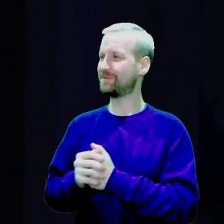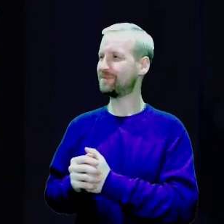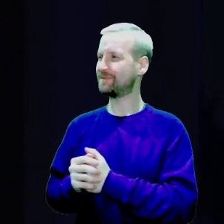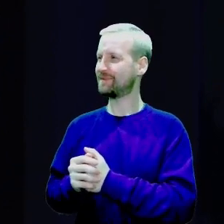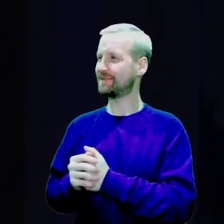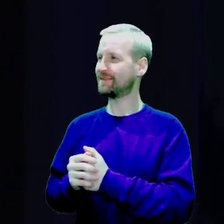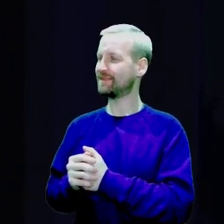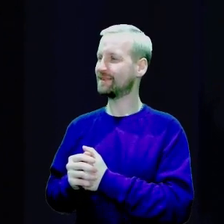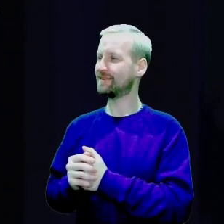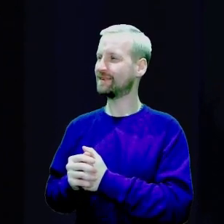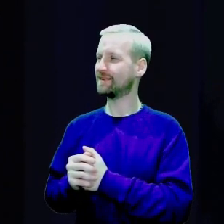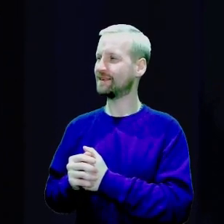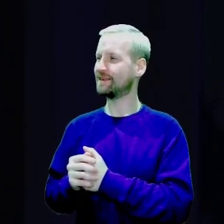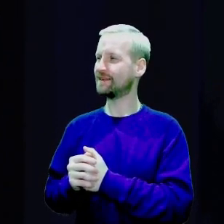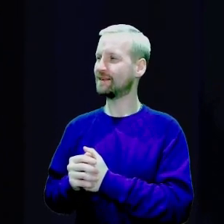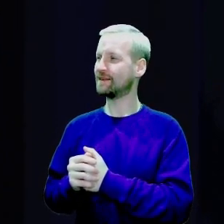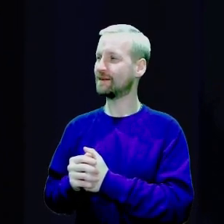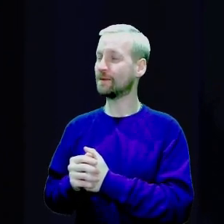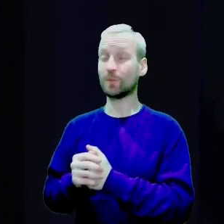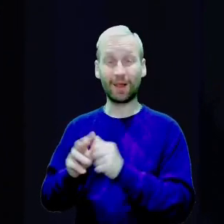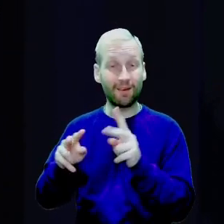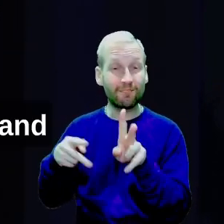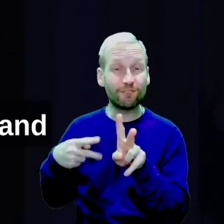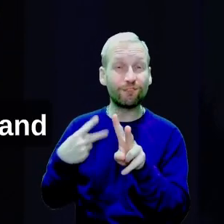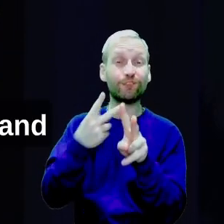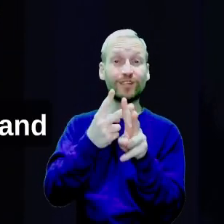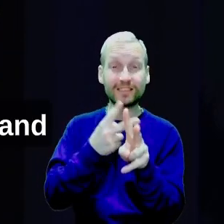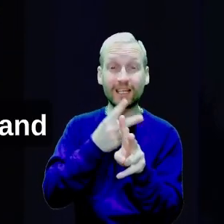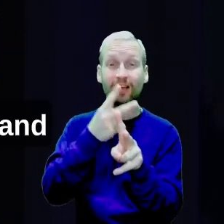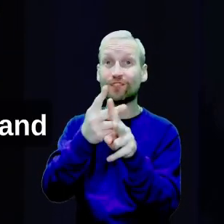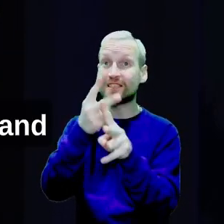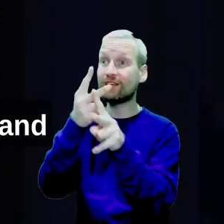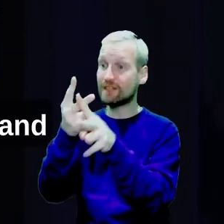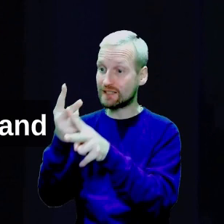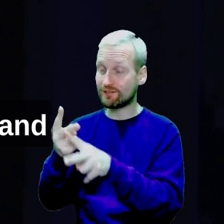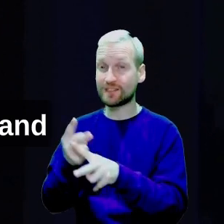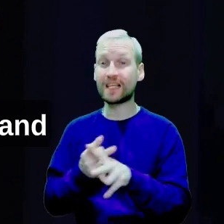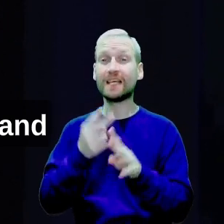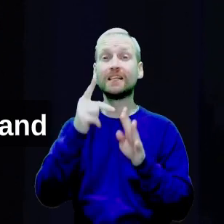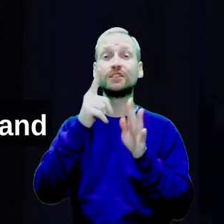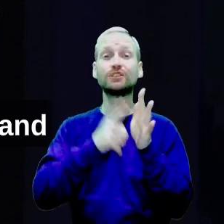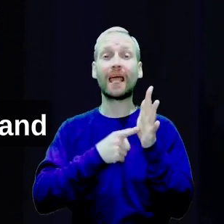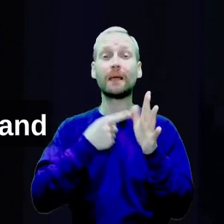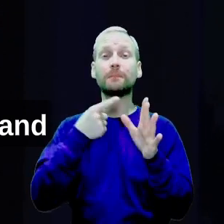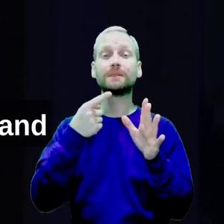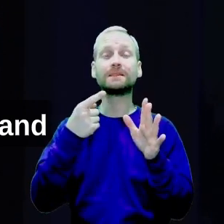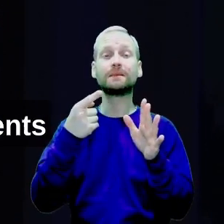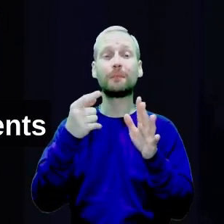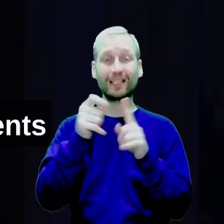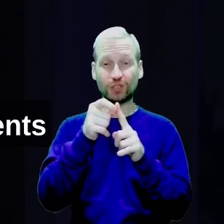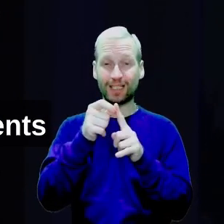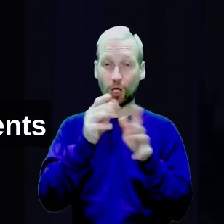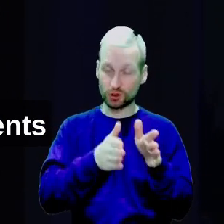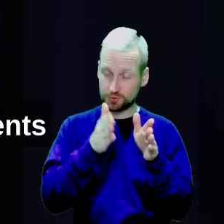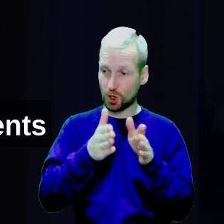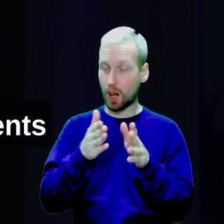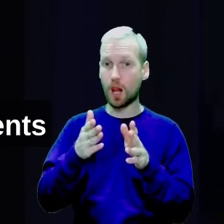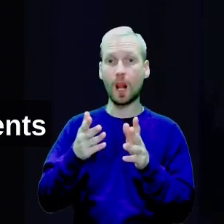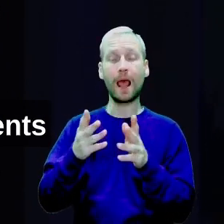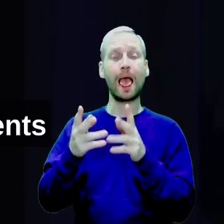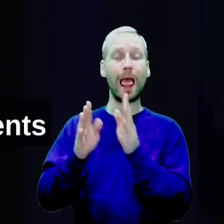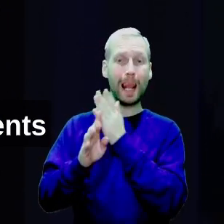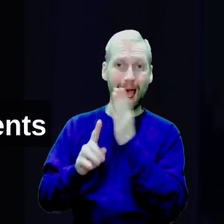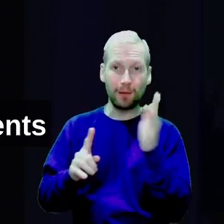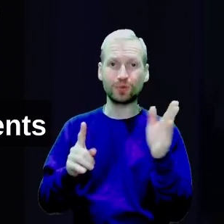there. We visit as many places as we can, as well as ongoing work with the James Paget, surgeries and pharmacies. We also visit